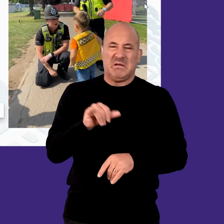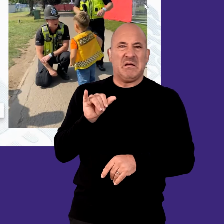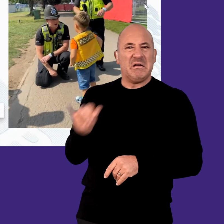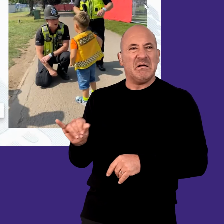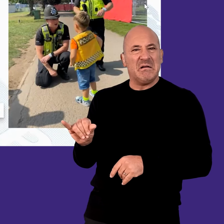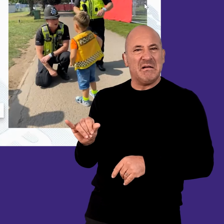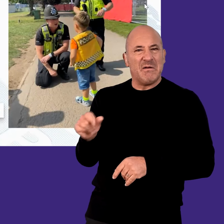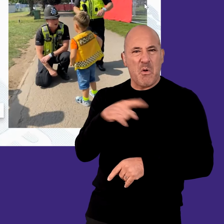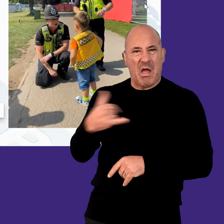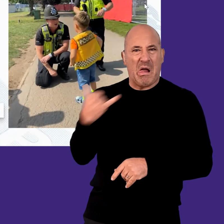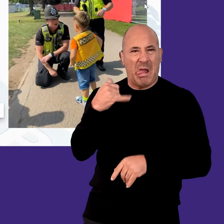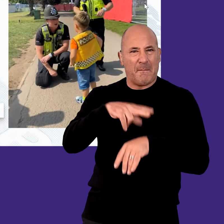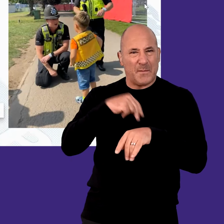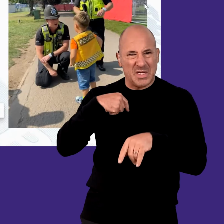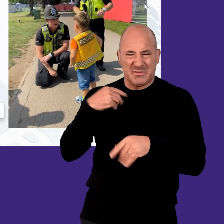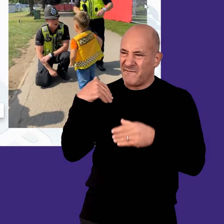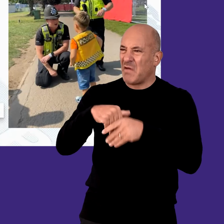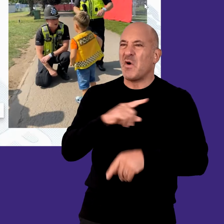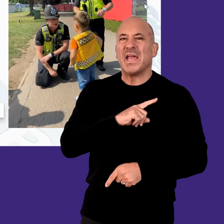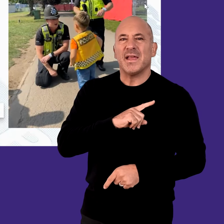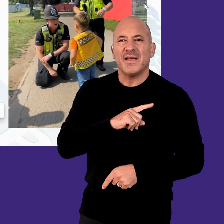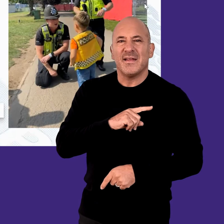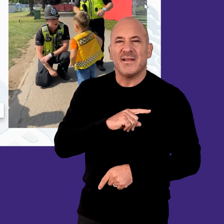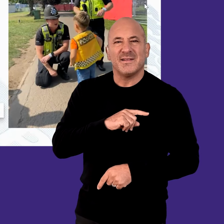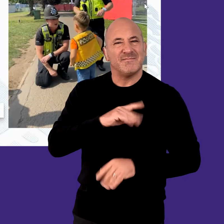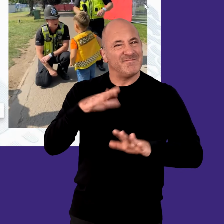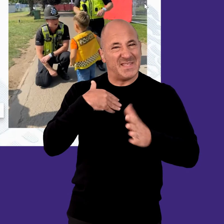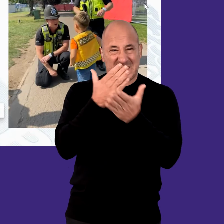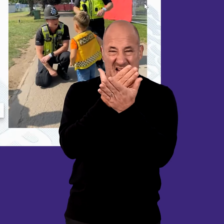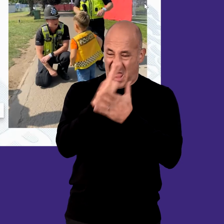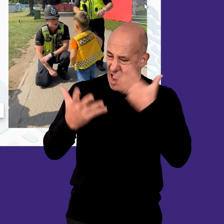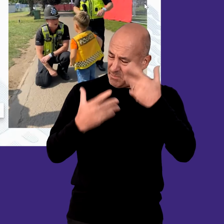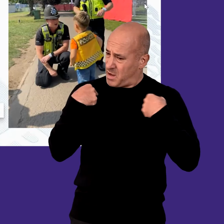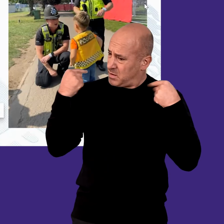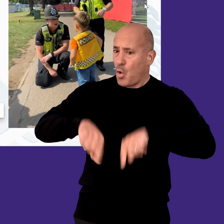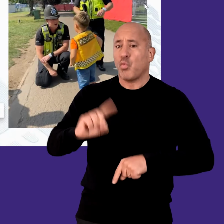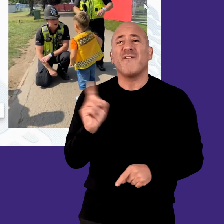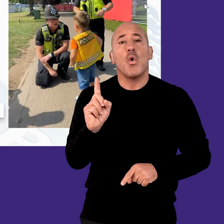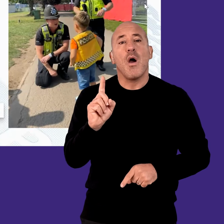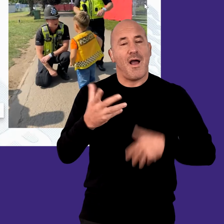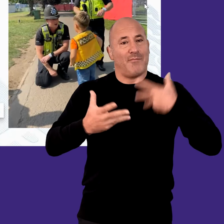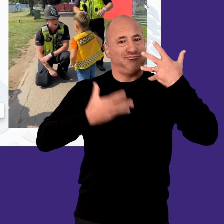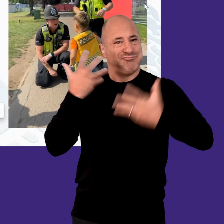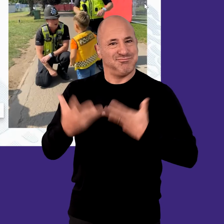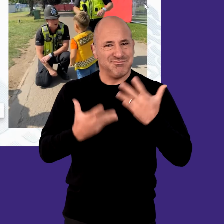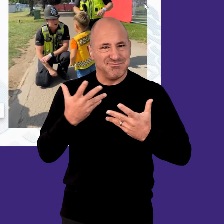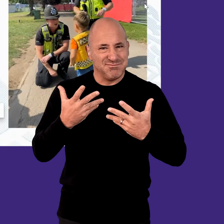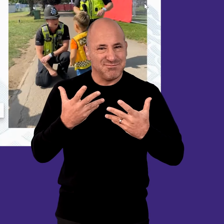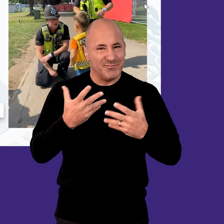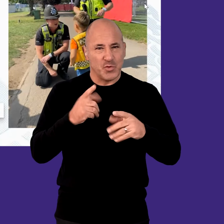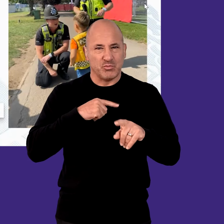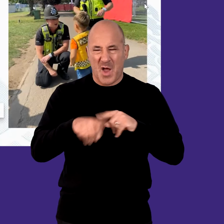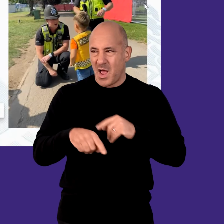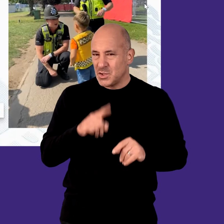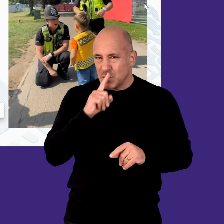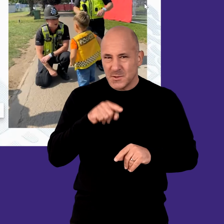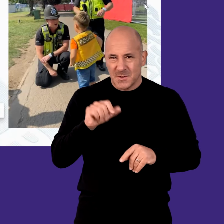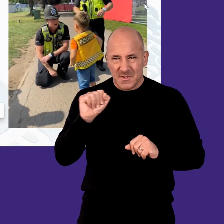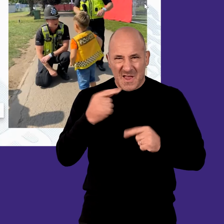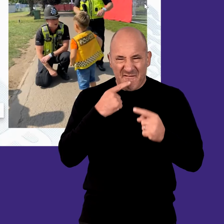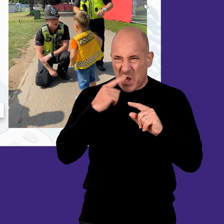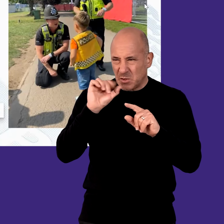kind of mistrust of what the police were all about and why we wanted to be involved. And we needed real clarity as to what we were there to